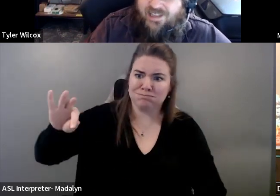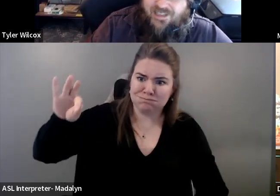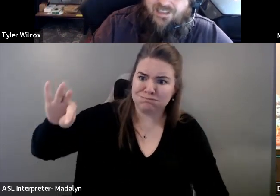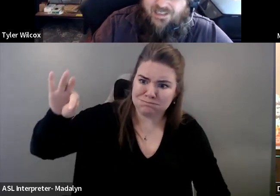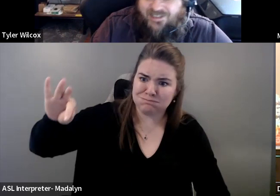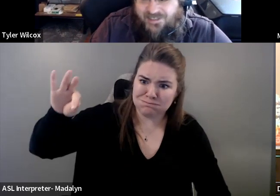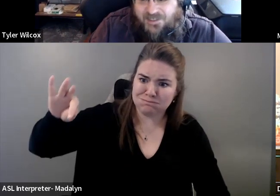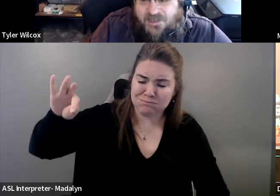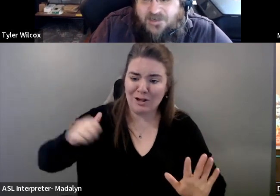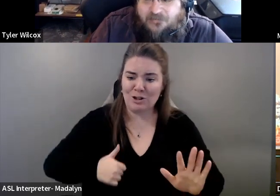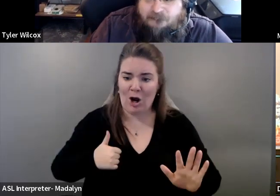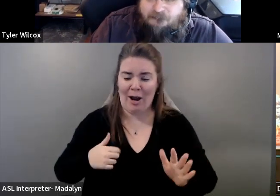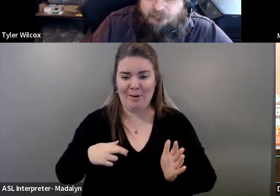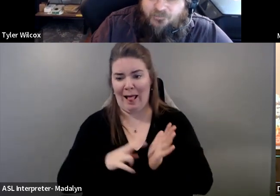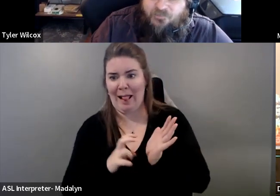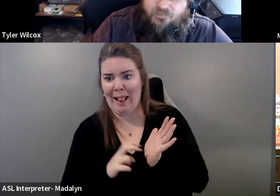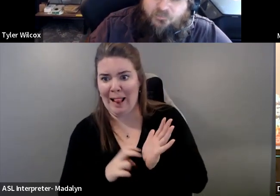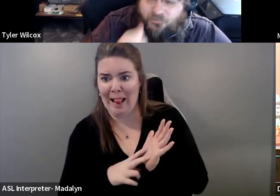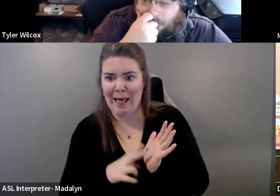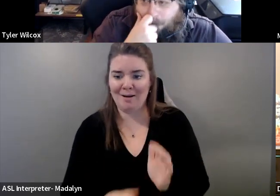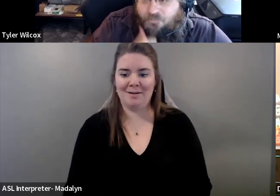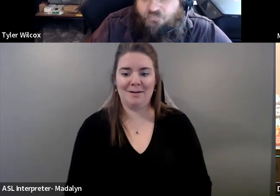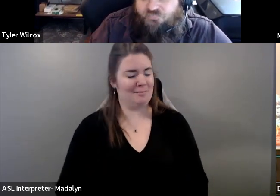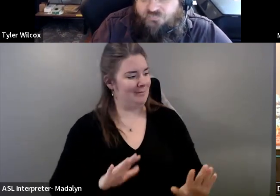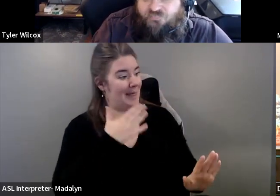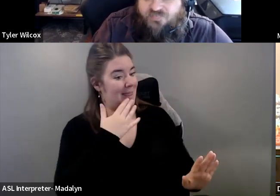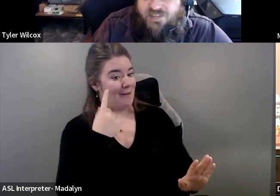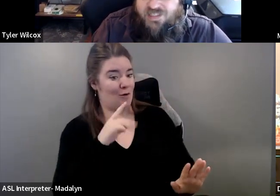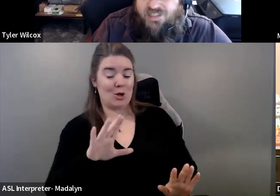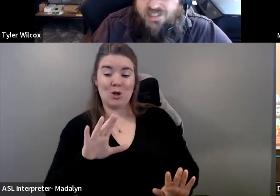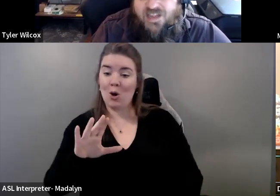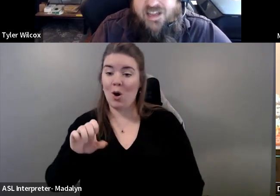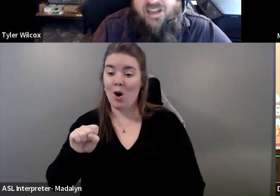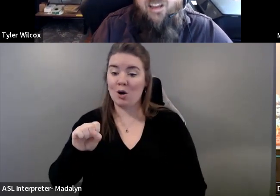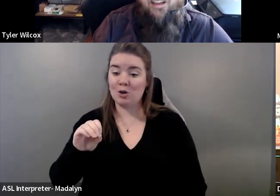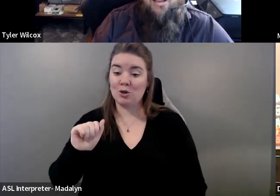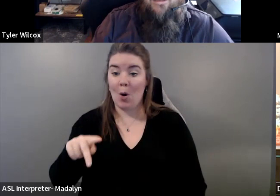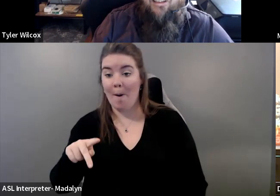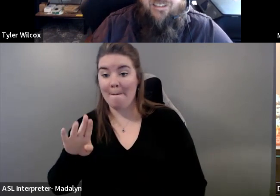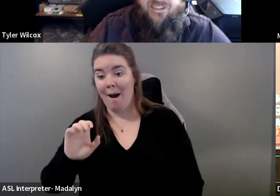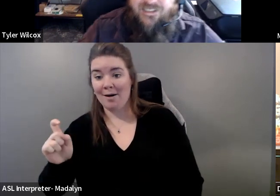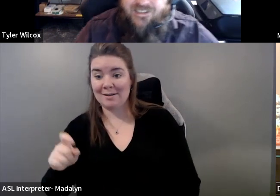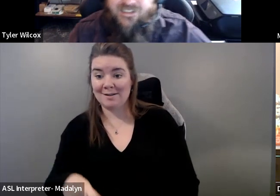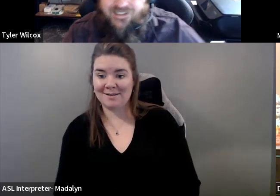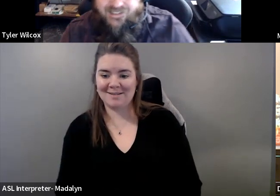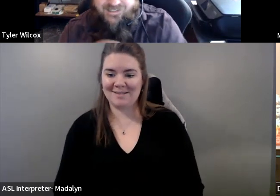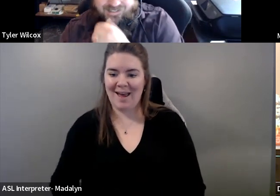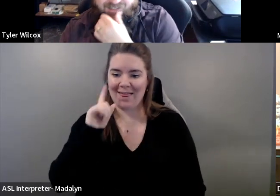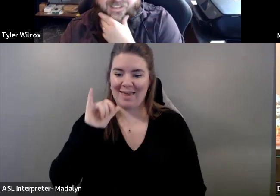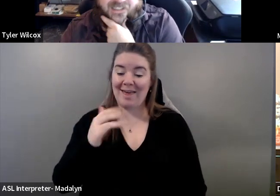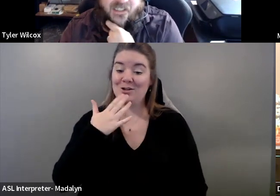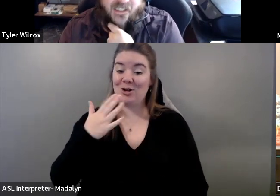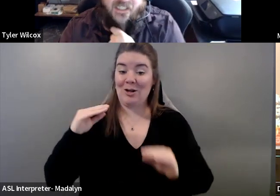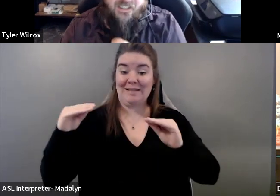one. Thanks for your soapbox, and those all sound like future conference sessions to me, but we are out of time